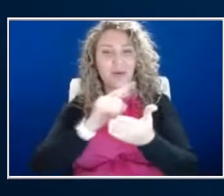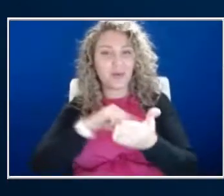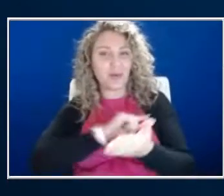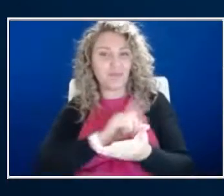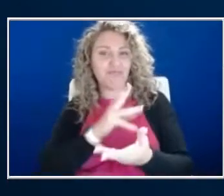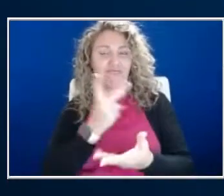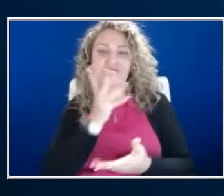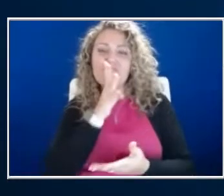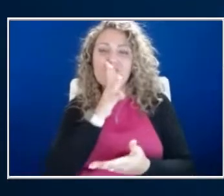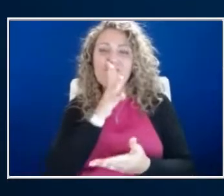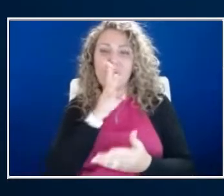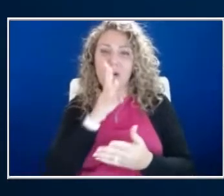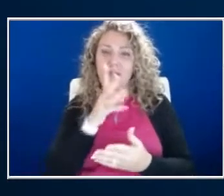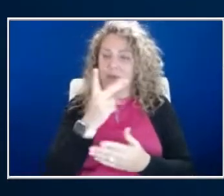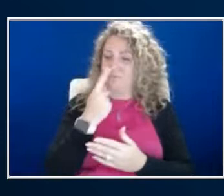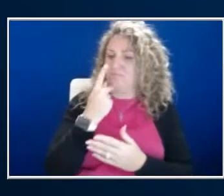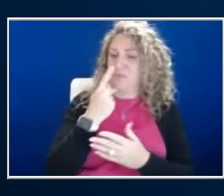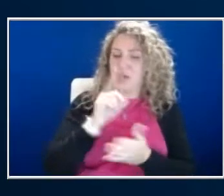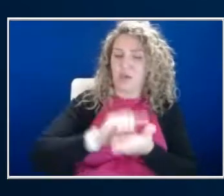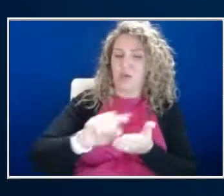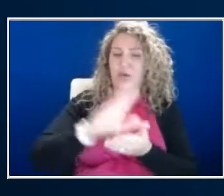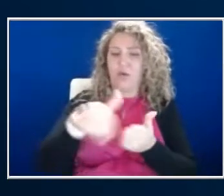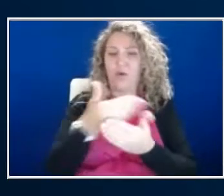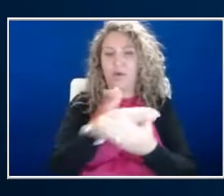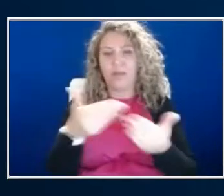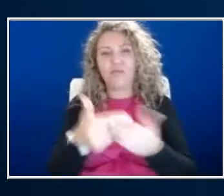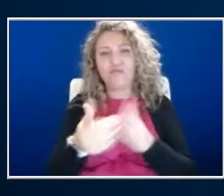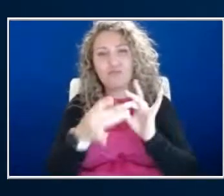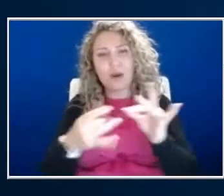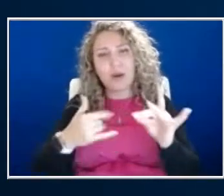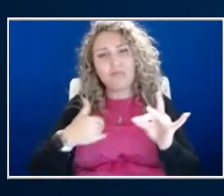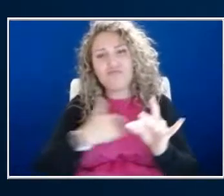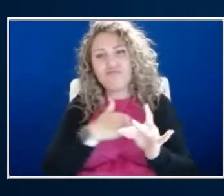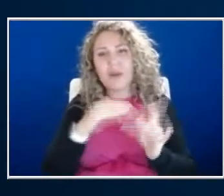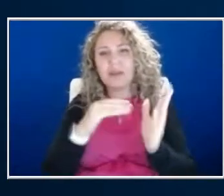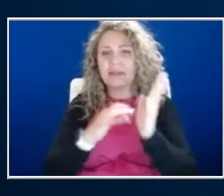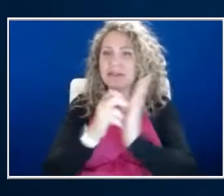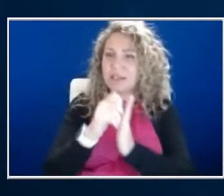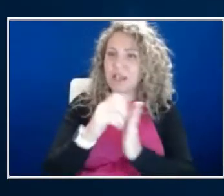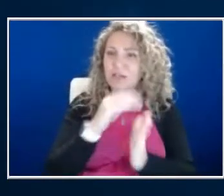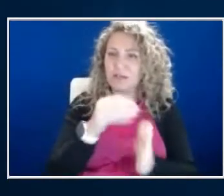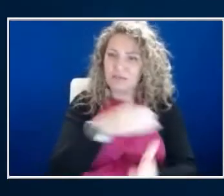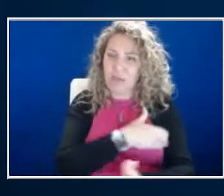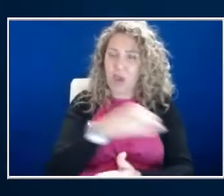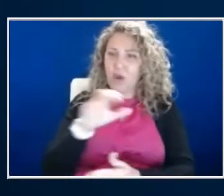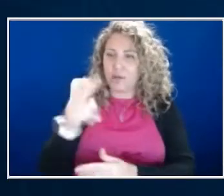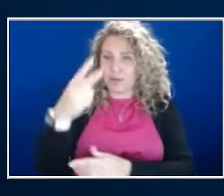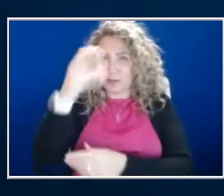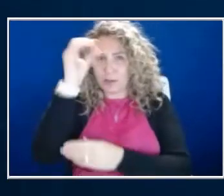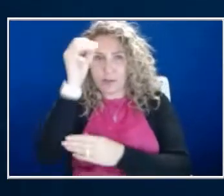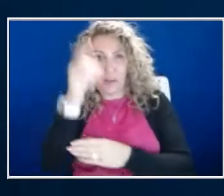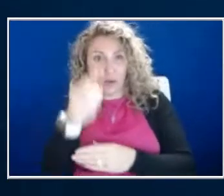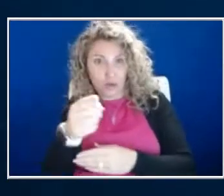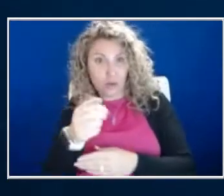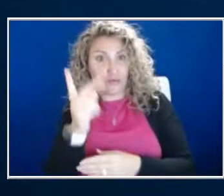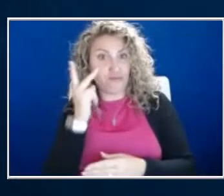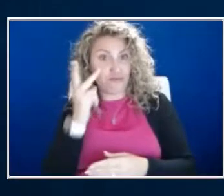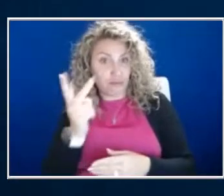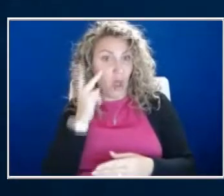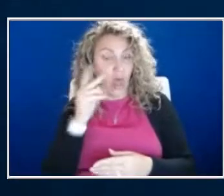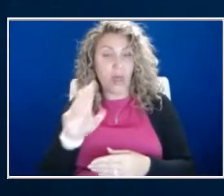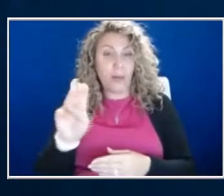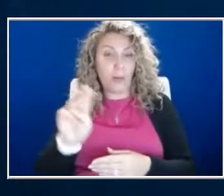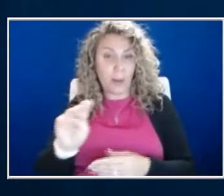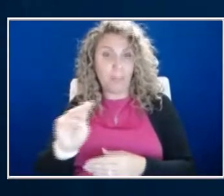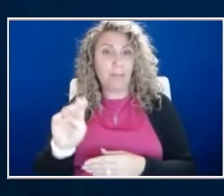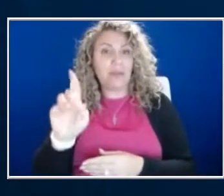things breast cancer. And today we're really focusing on that power of a second opinion. You sought a second opinion at MD Anderson in Houston. You ultimately received